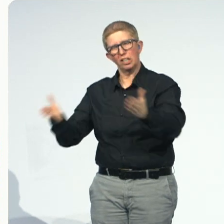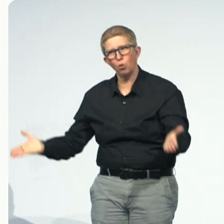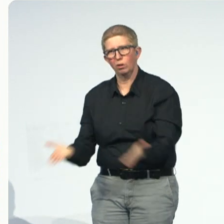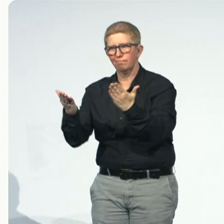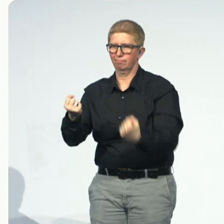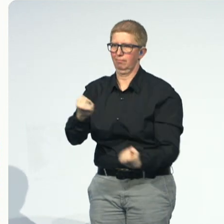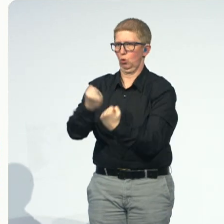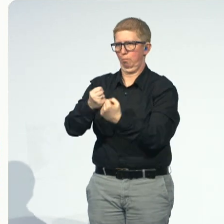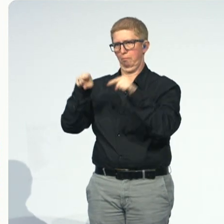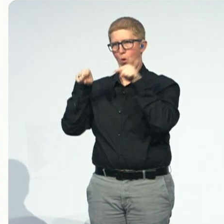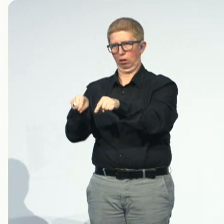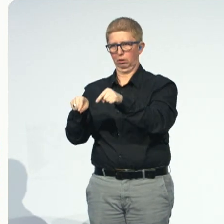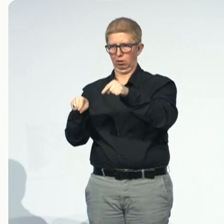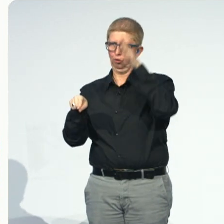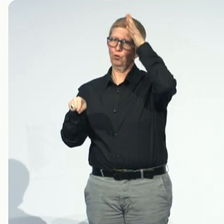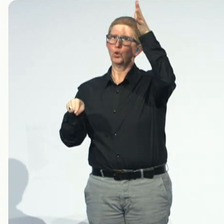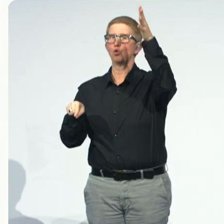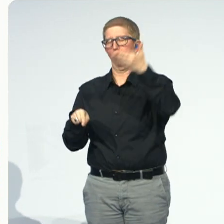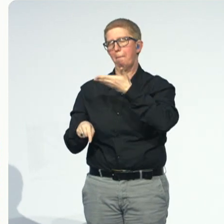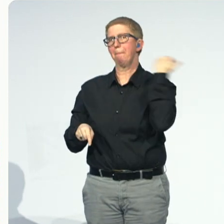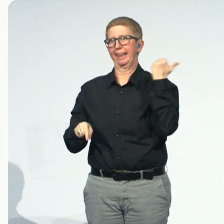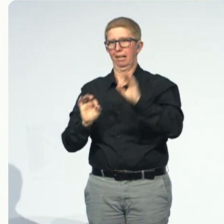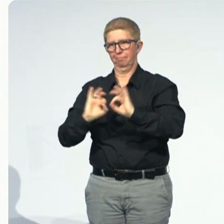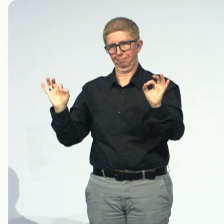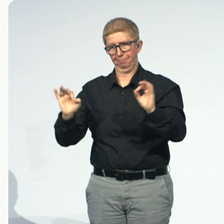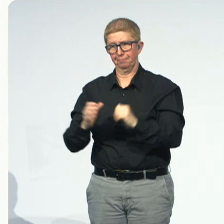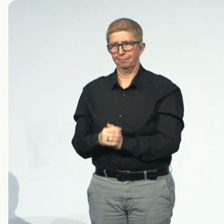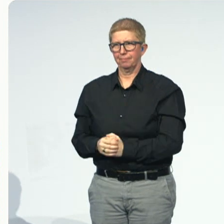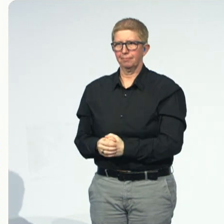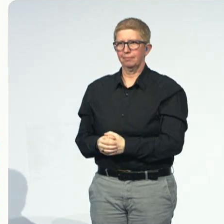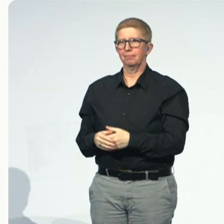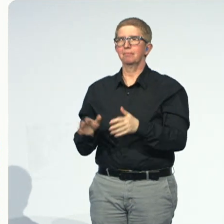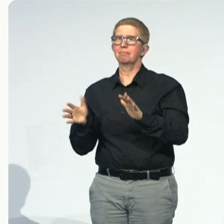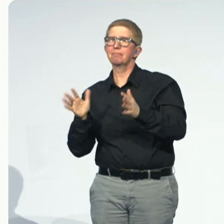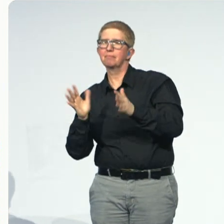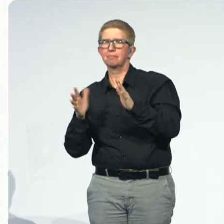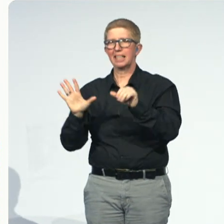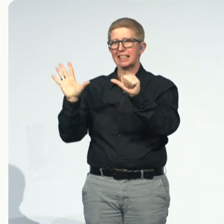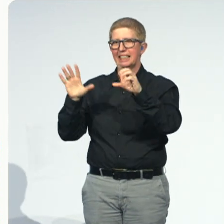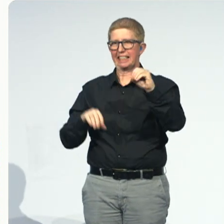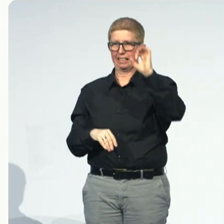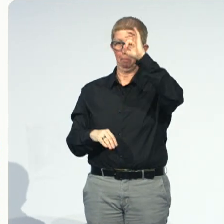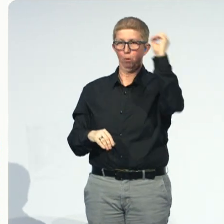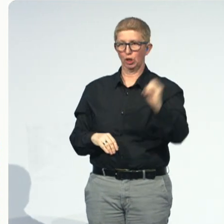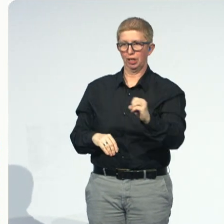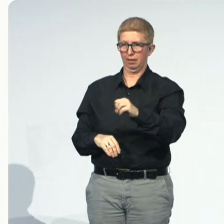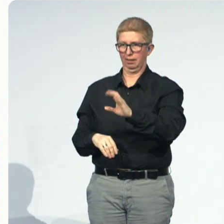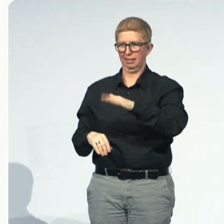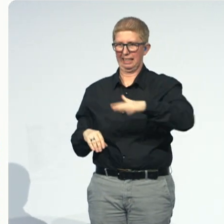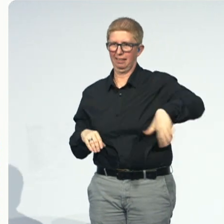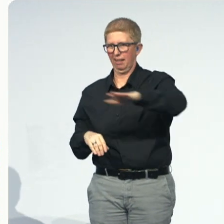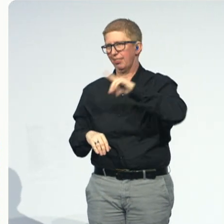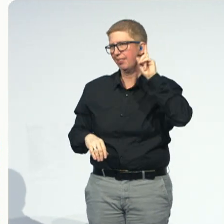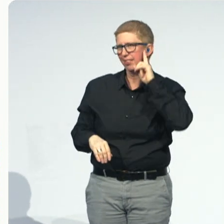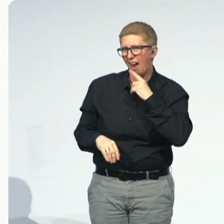perception ability is still very diverse. And about 60% of the deaf children are actually experiencing